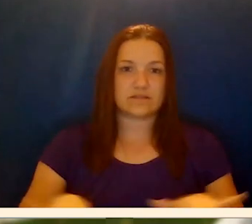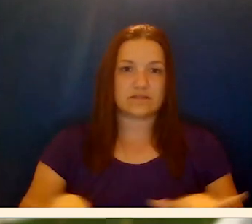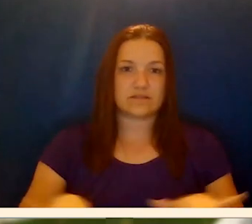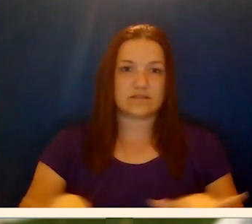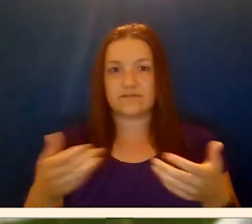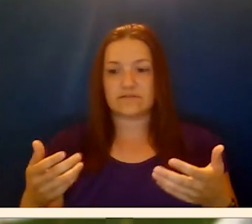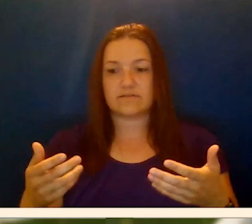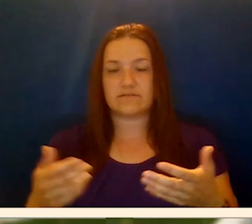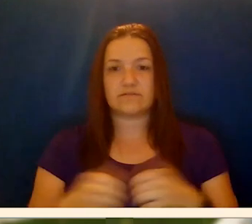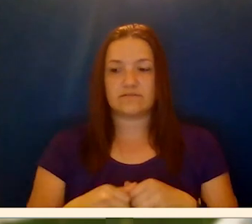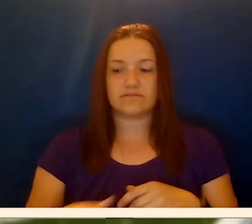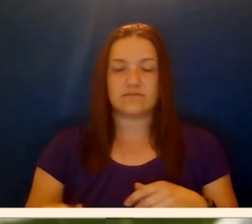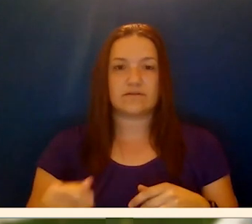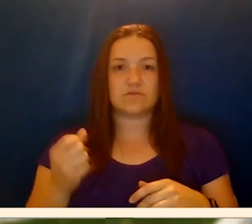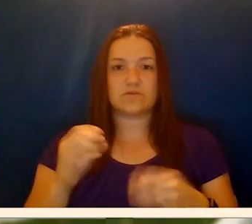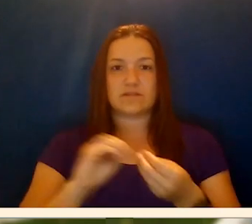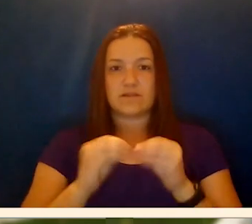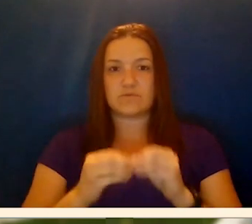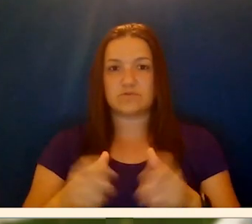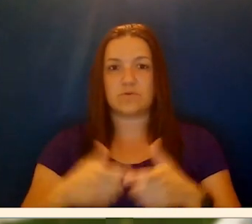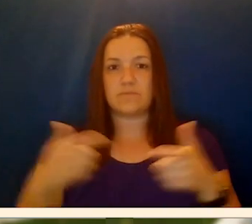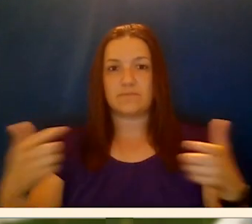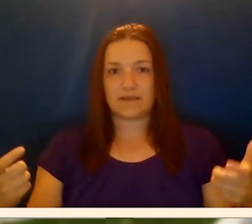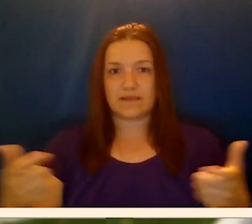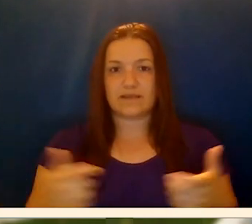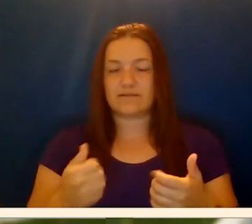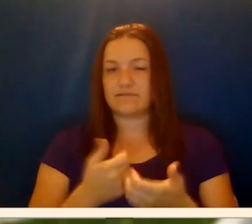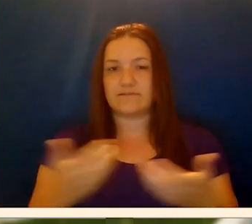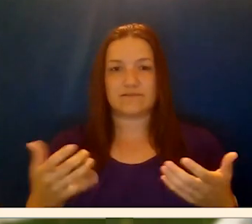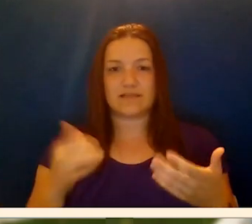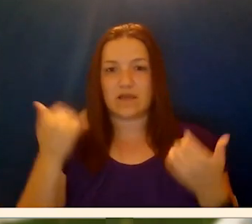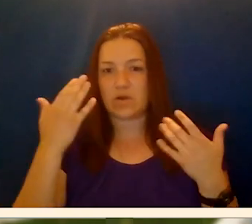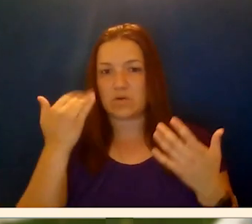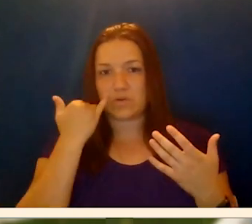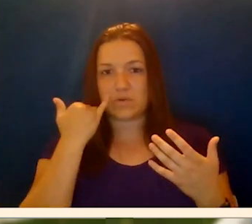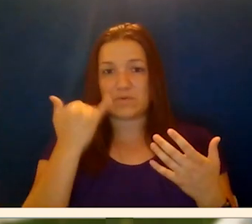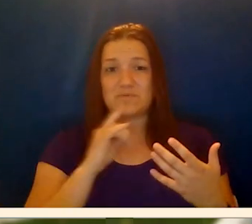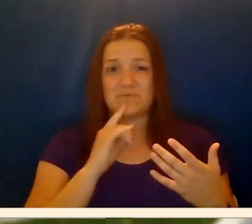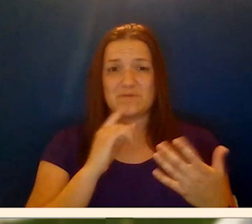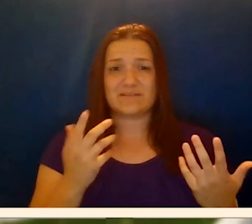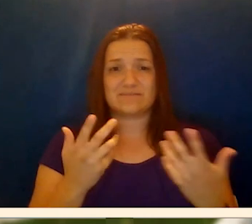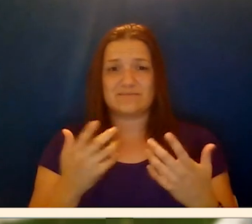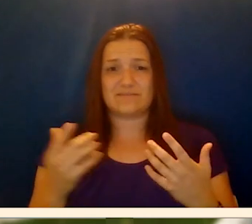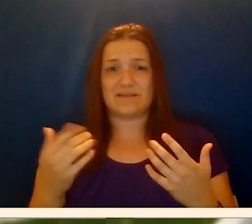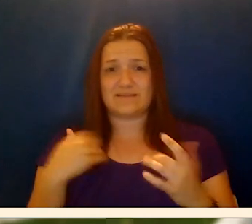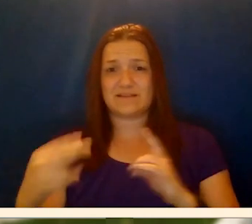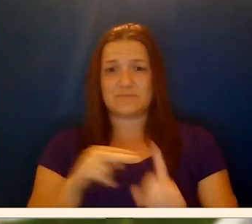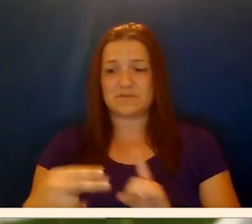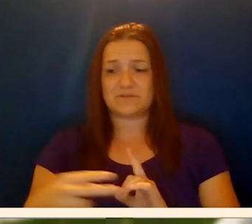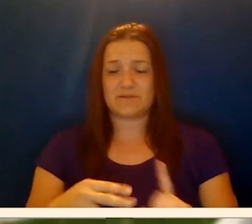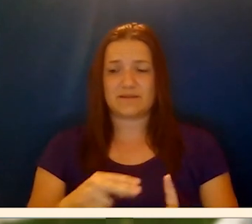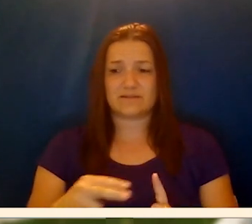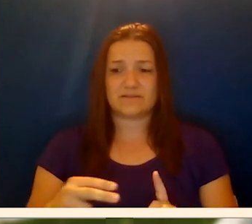and the numbers have just gotten so large into the millions and millions that I don't know if it really provides any perspective and value